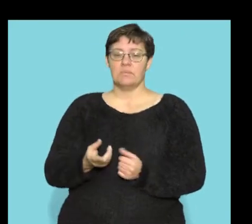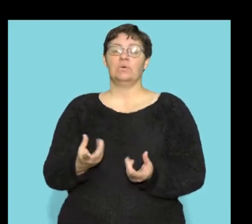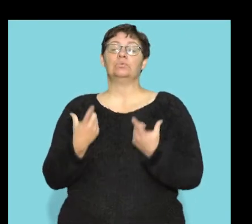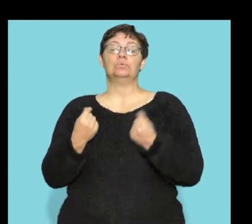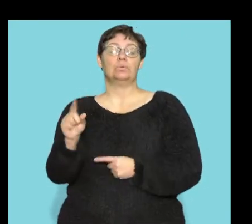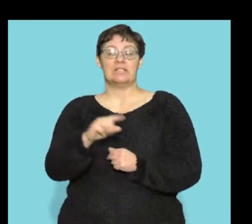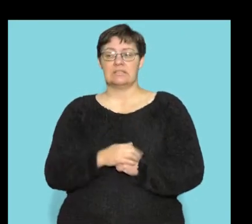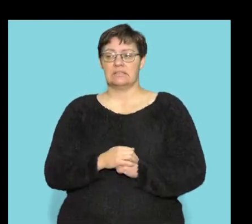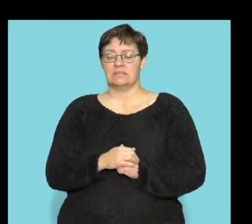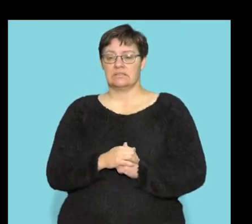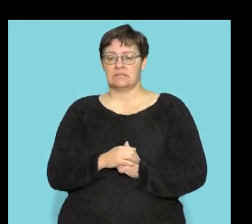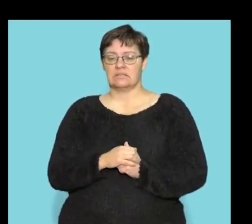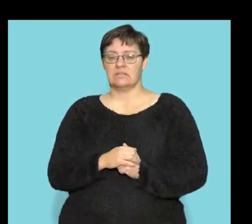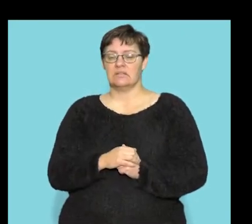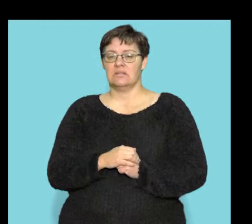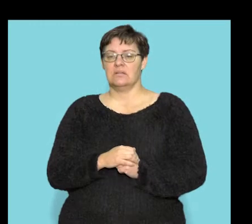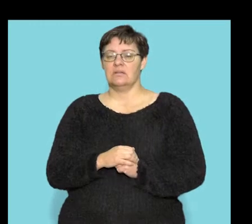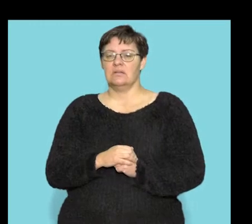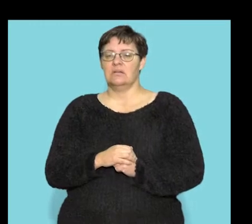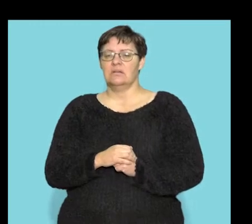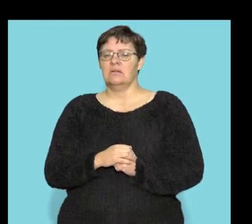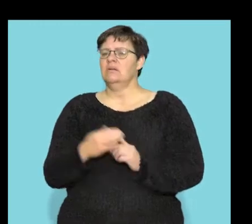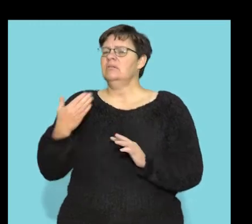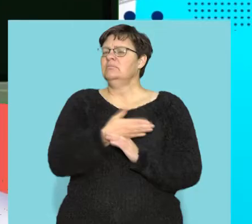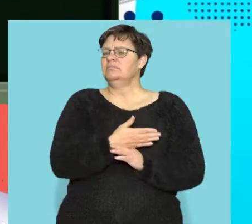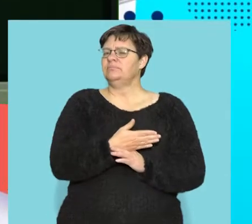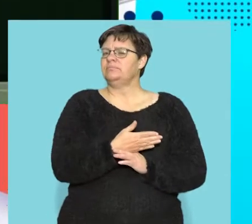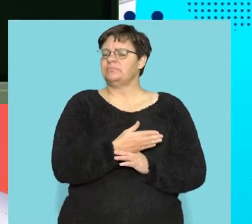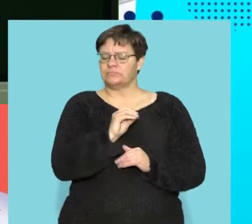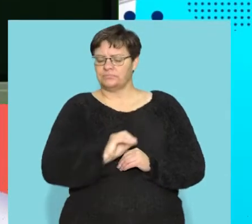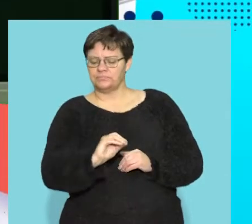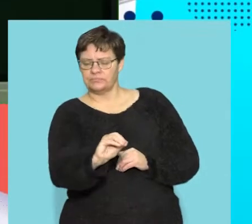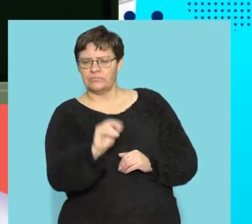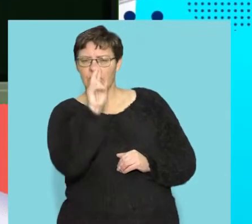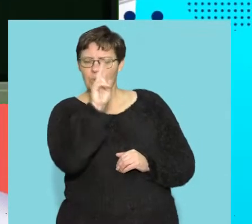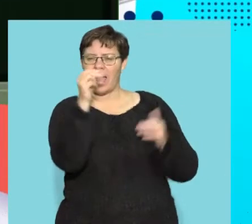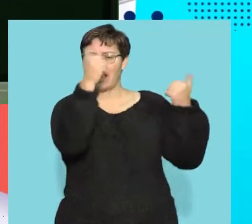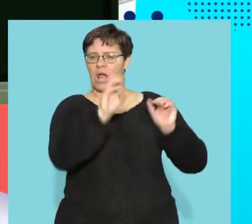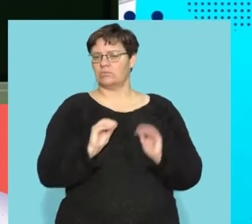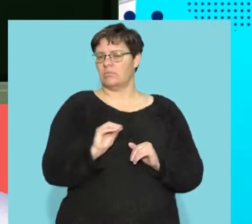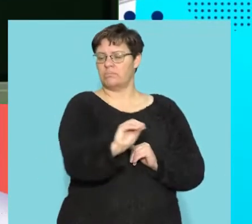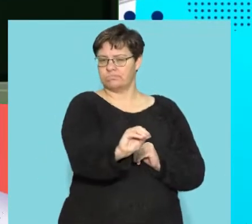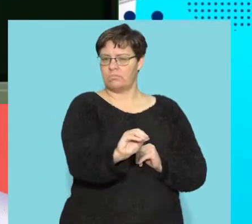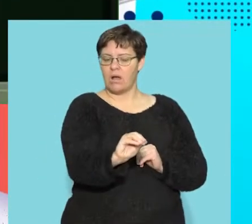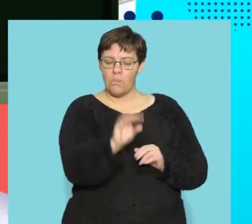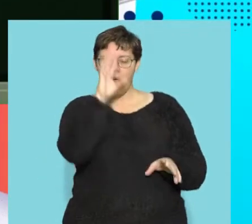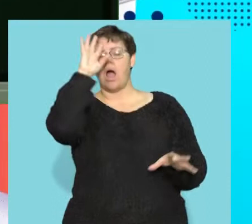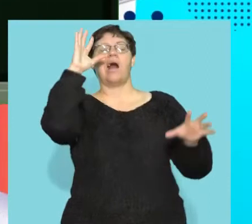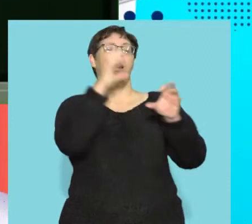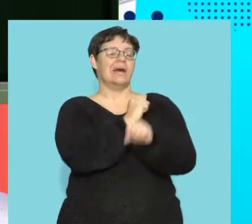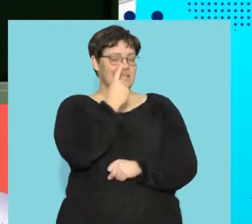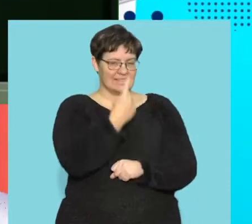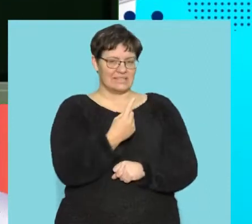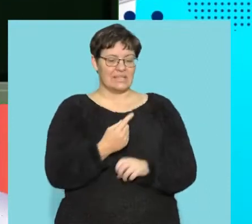I do with it? What's the entry for my cost price? Look at the accounting entry, which will then make sense to you. It's